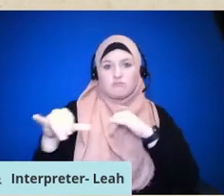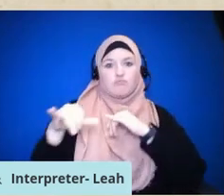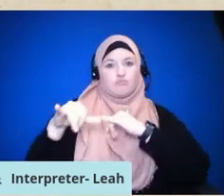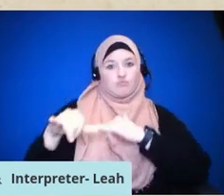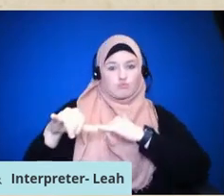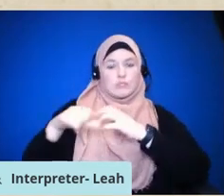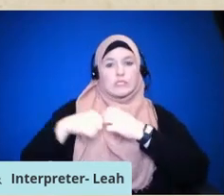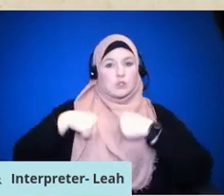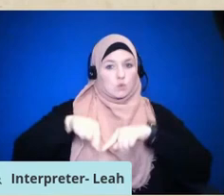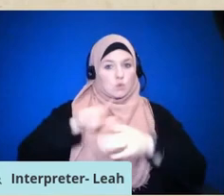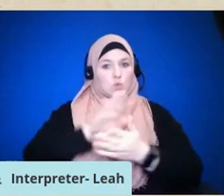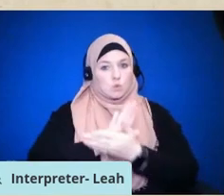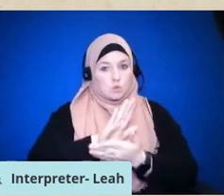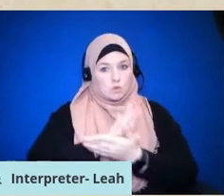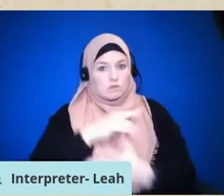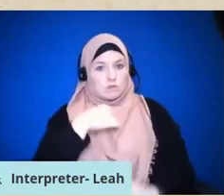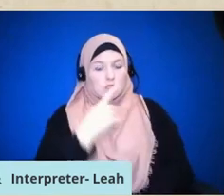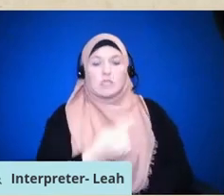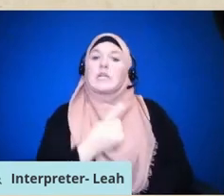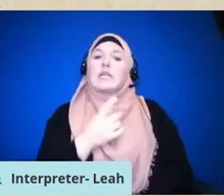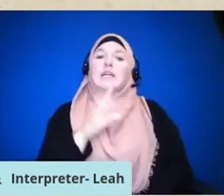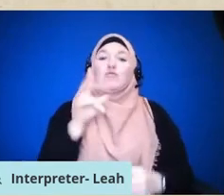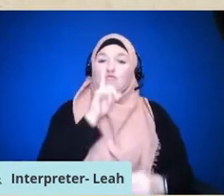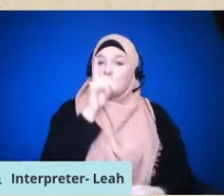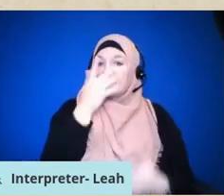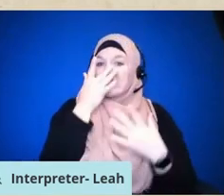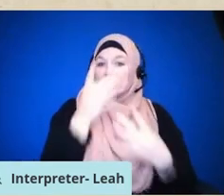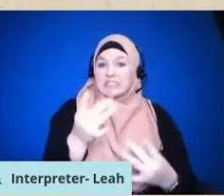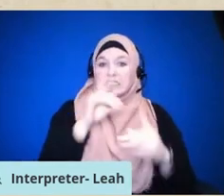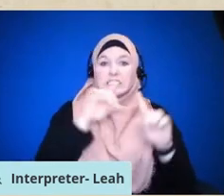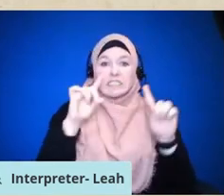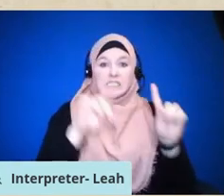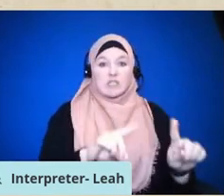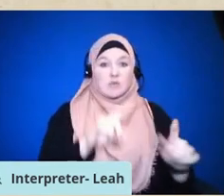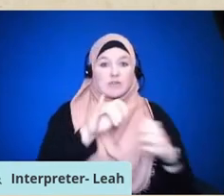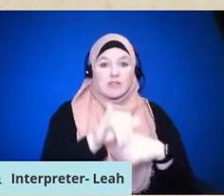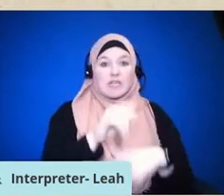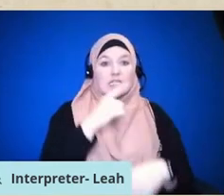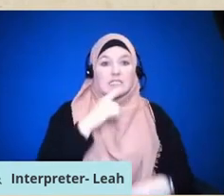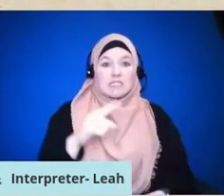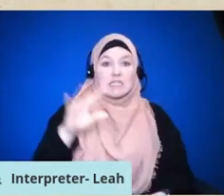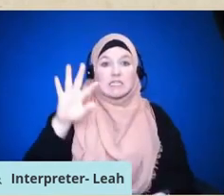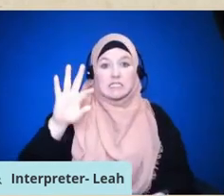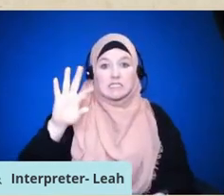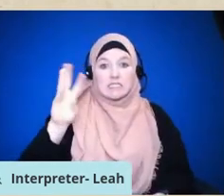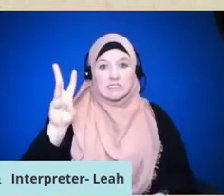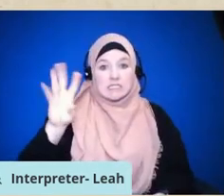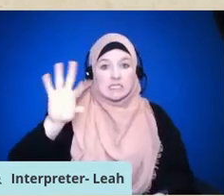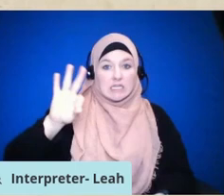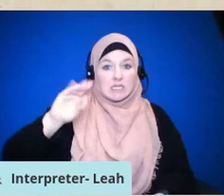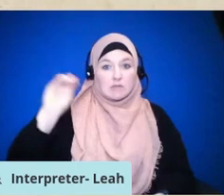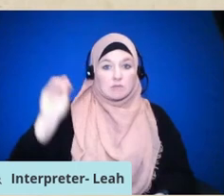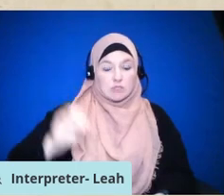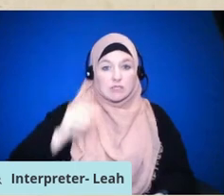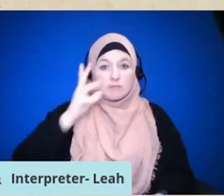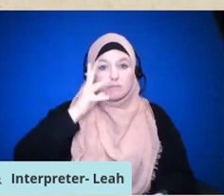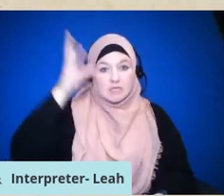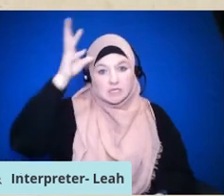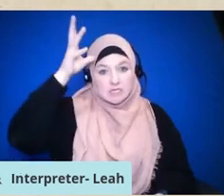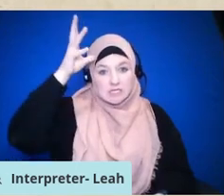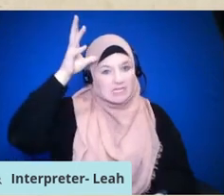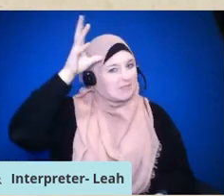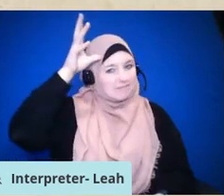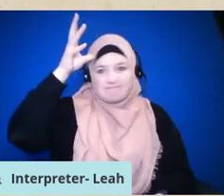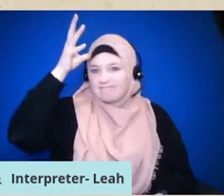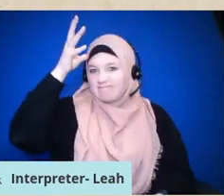in school? And the very interesting answer to that said 69% of parents said that they